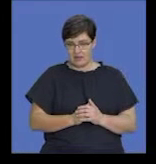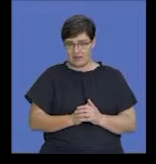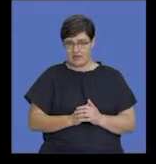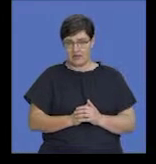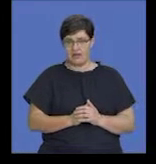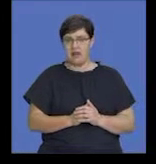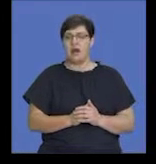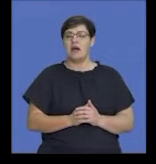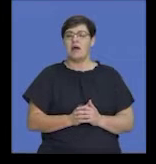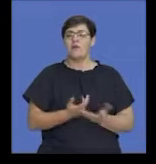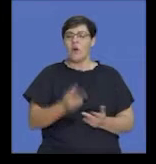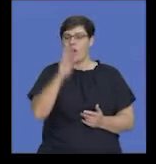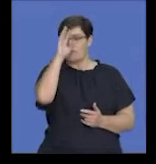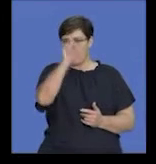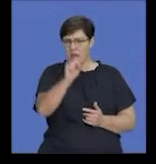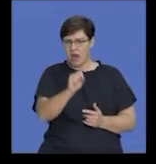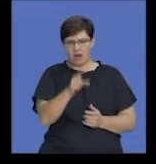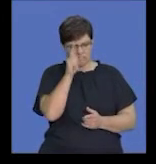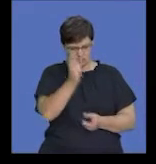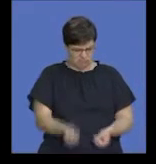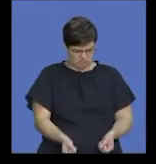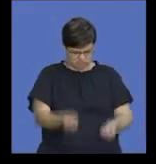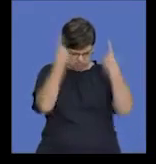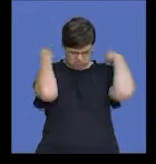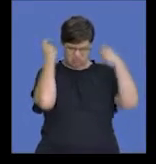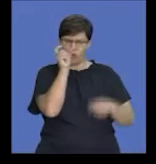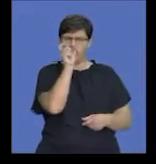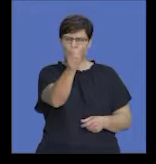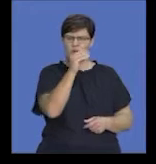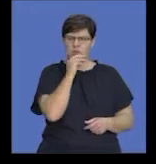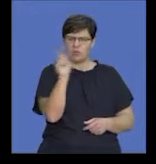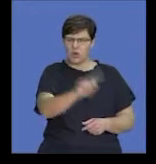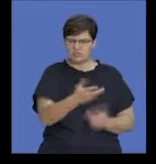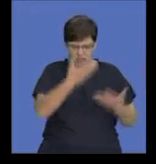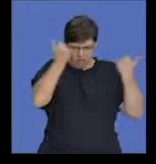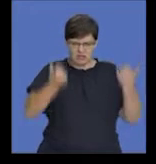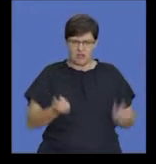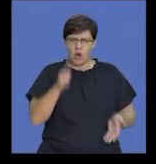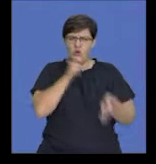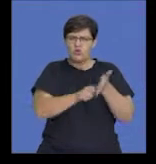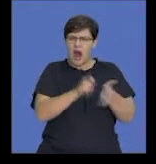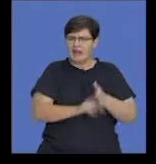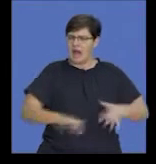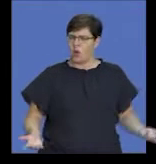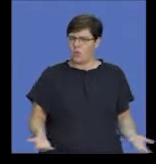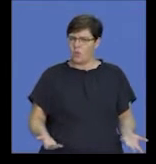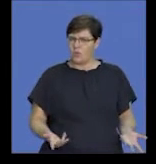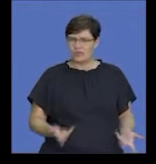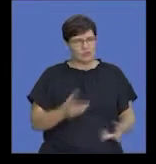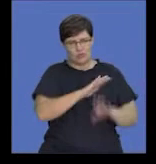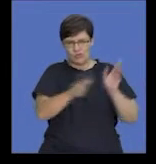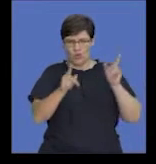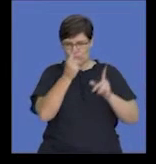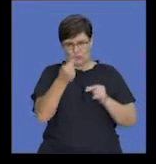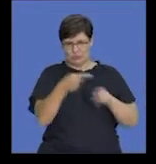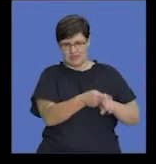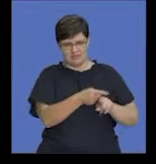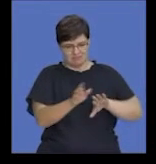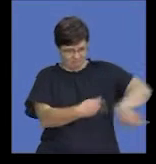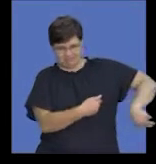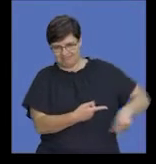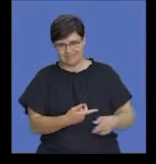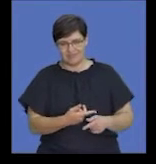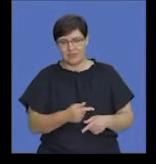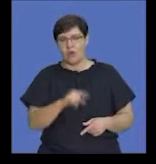of understanding. Remember, if you do not understand what the words in the quotation mean, you should not try and attempt to answer this